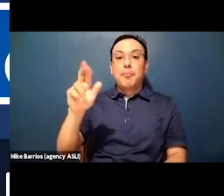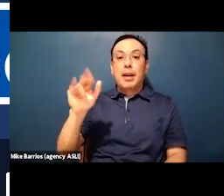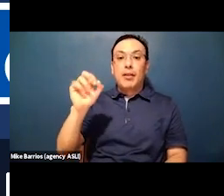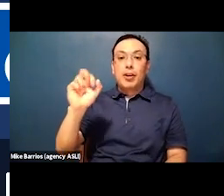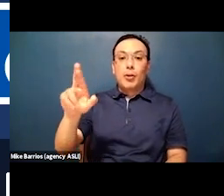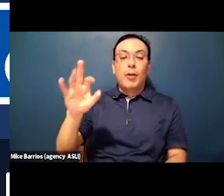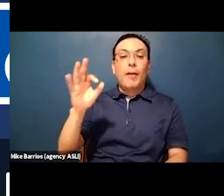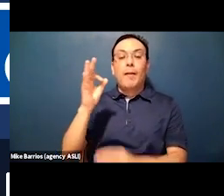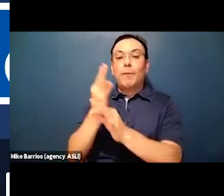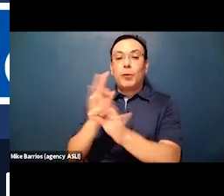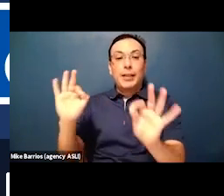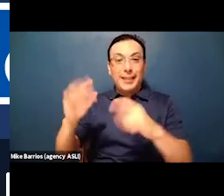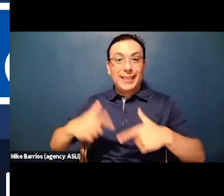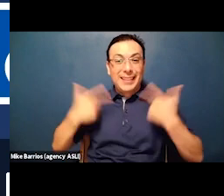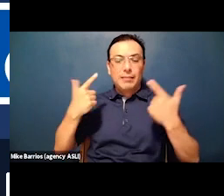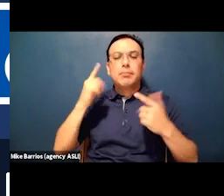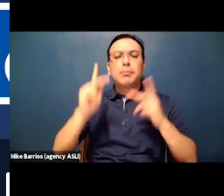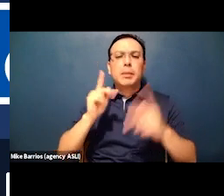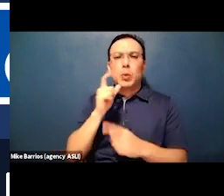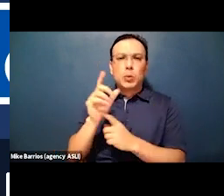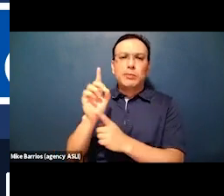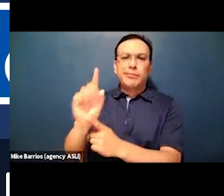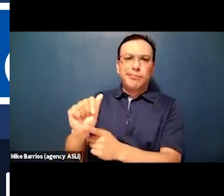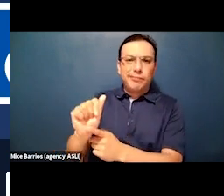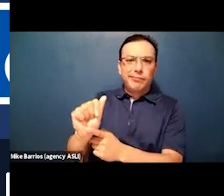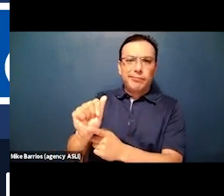with disabilities, people who are at risk,